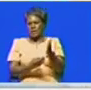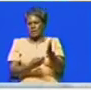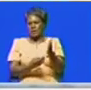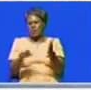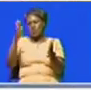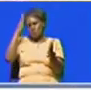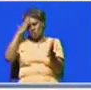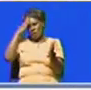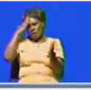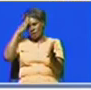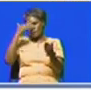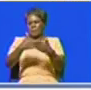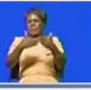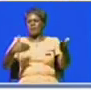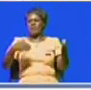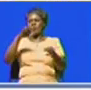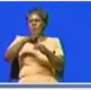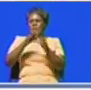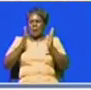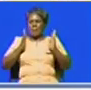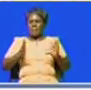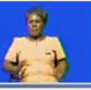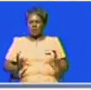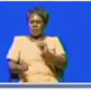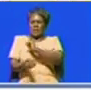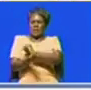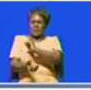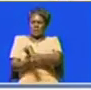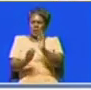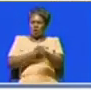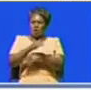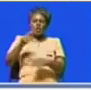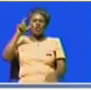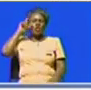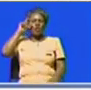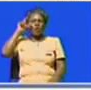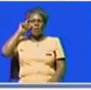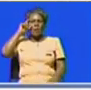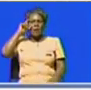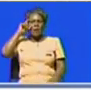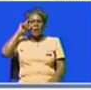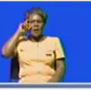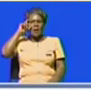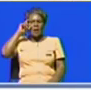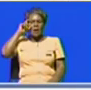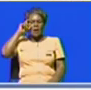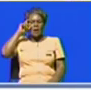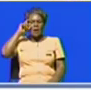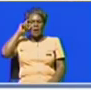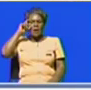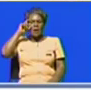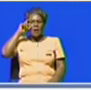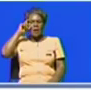you know that even before elections, the person who was explaining all these things was Ezra Chiloba. Yes, but also and, the head of the commission